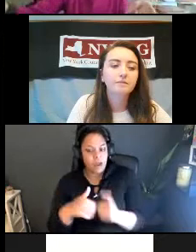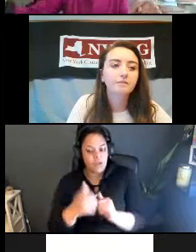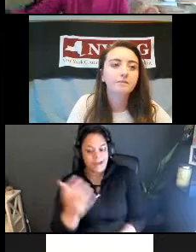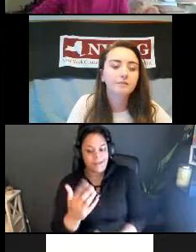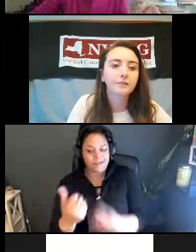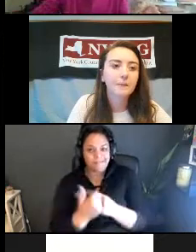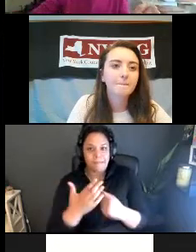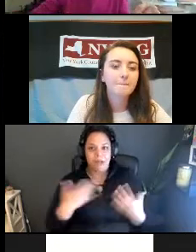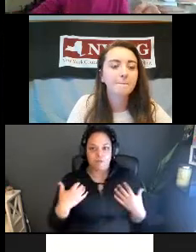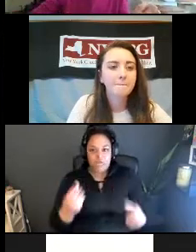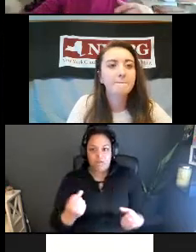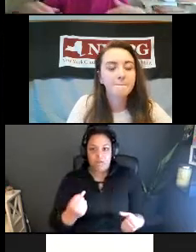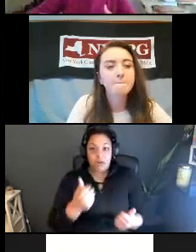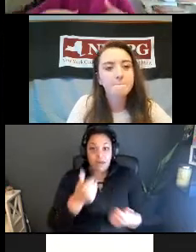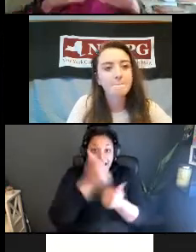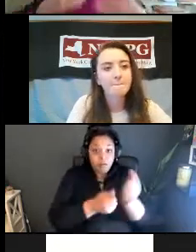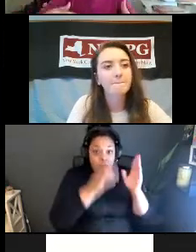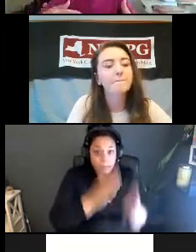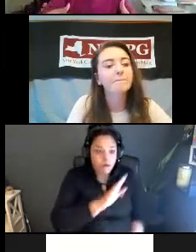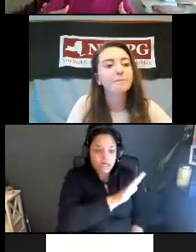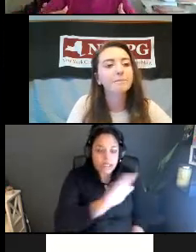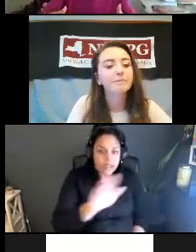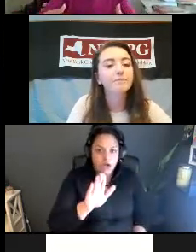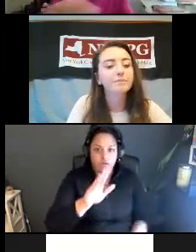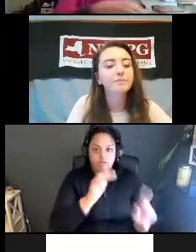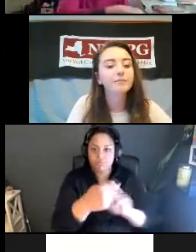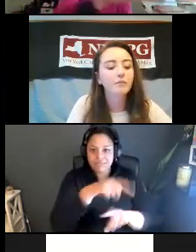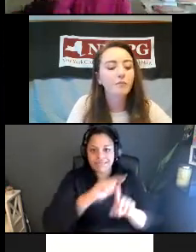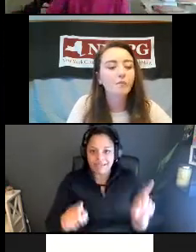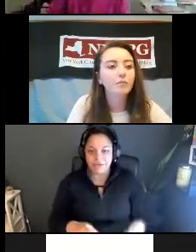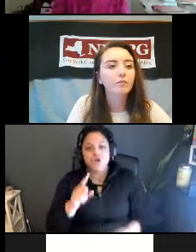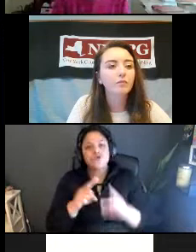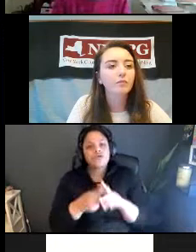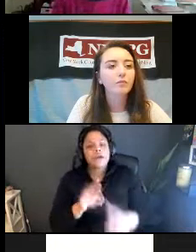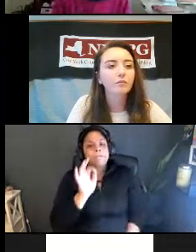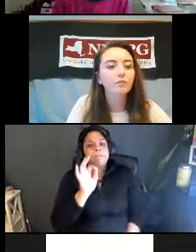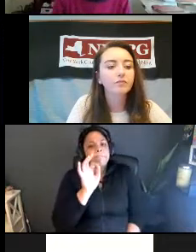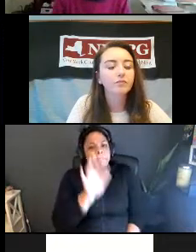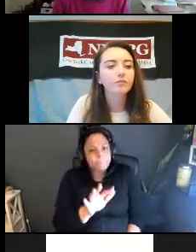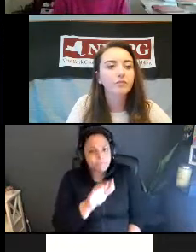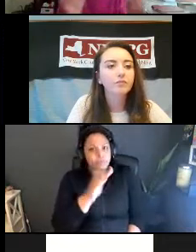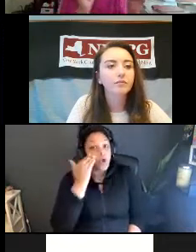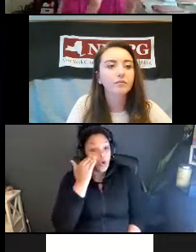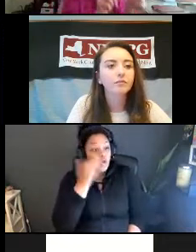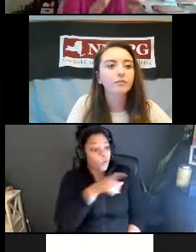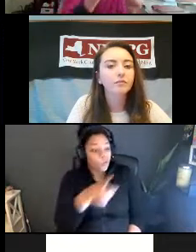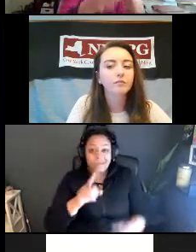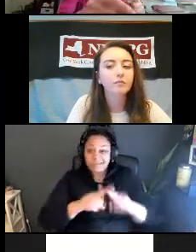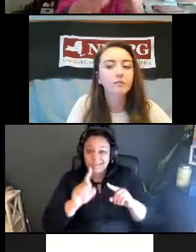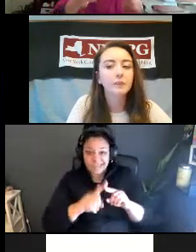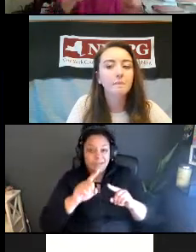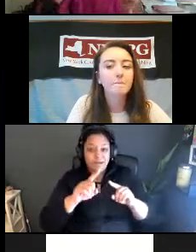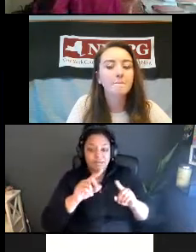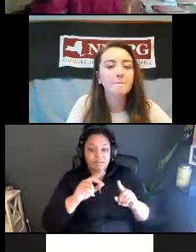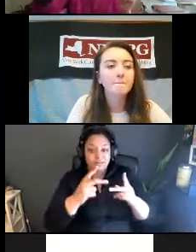for every person in that group. So if you start out with the premise that everybody's at a different place and needs